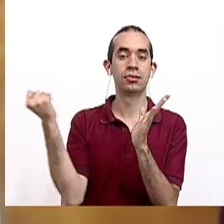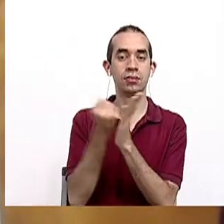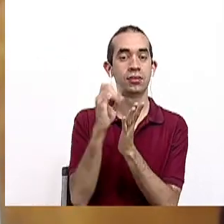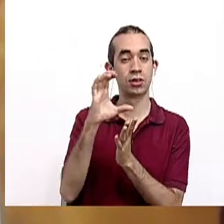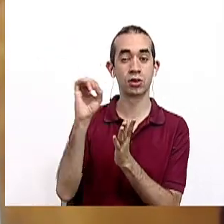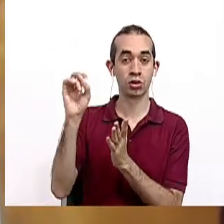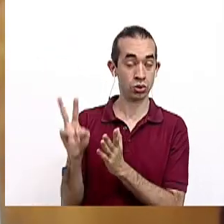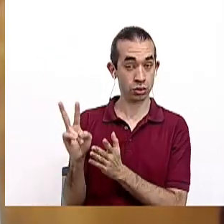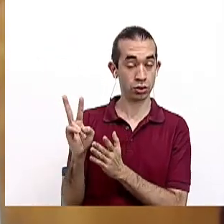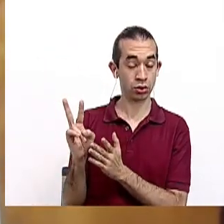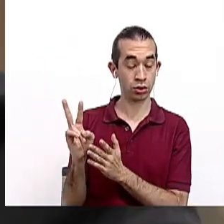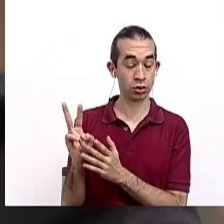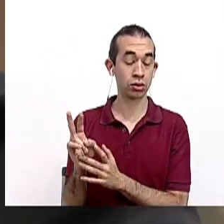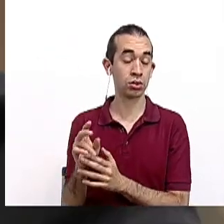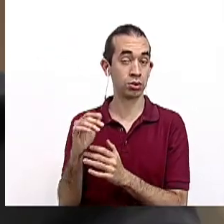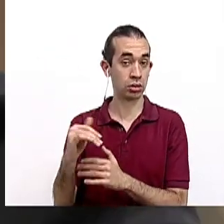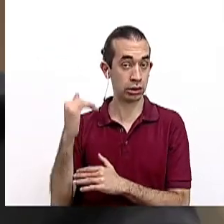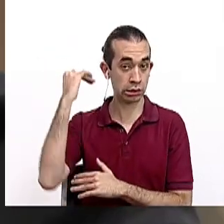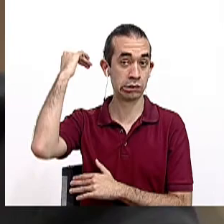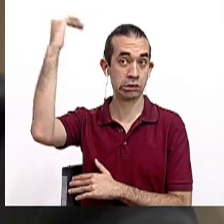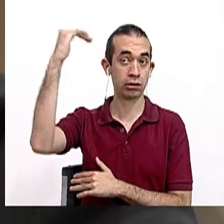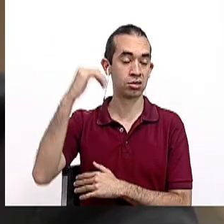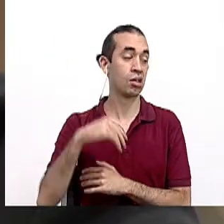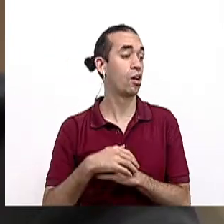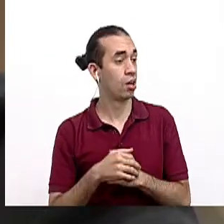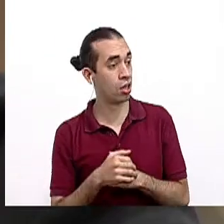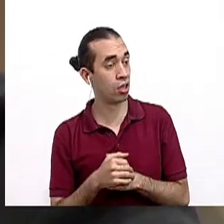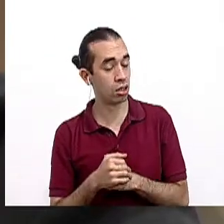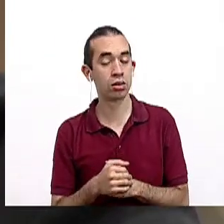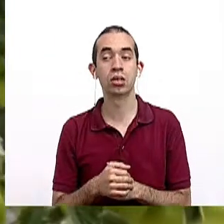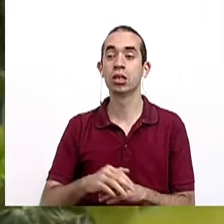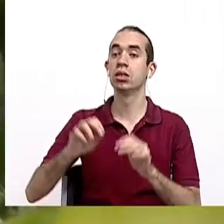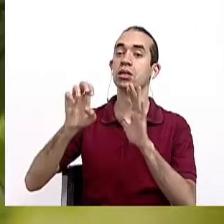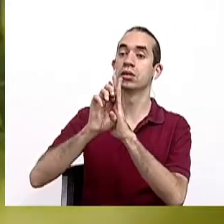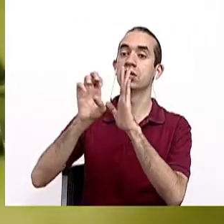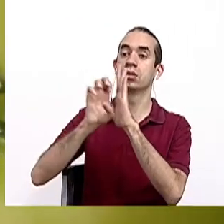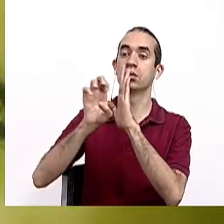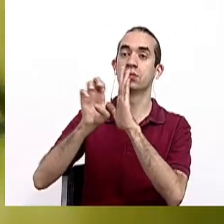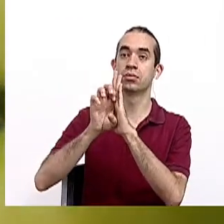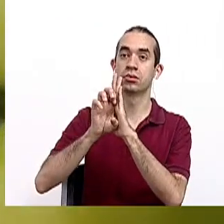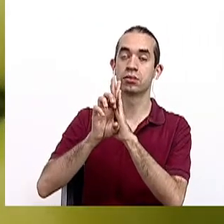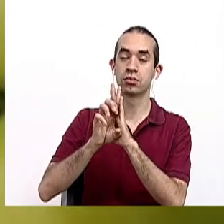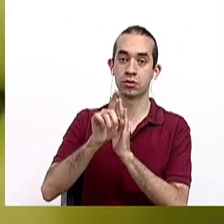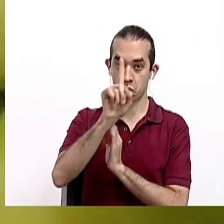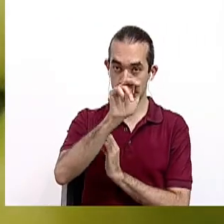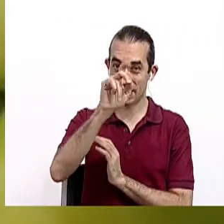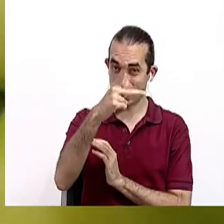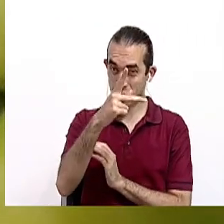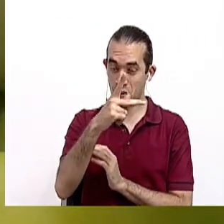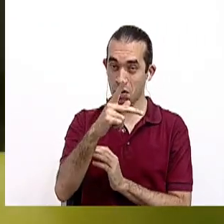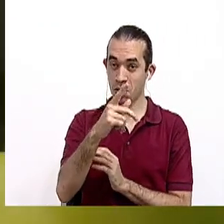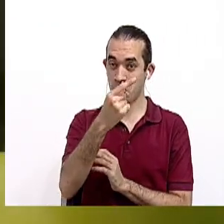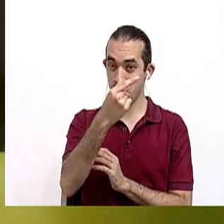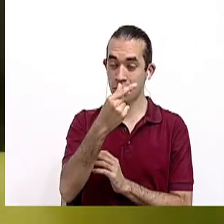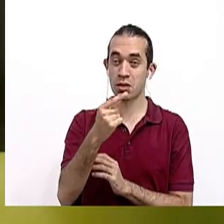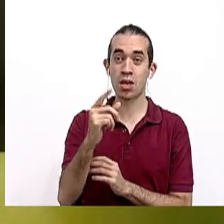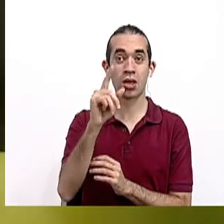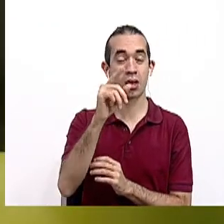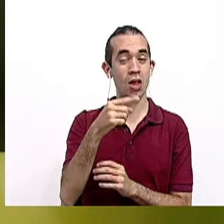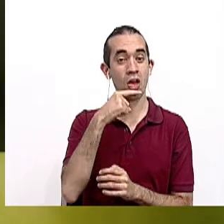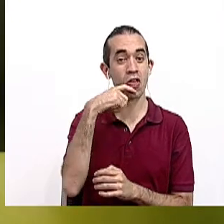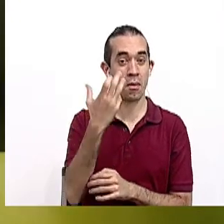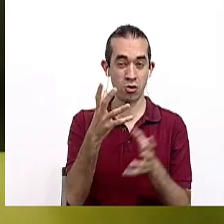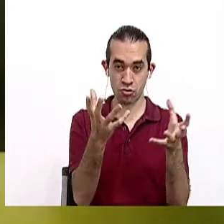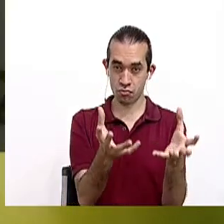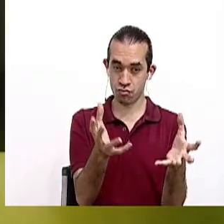of tomato is really high. Oh. So just to give you an example, 1 kilogram of tomatoes would